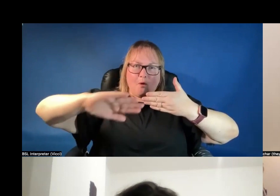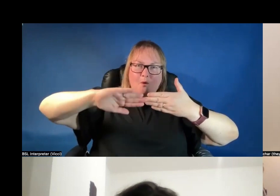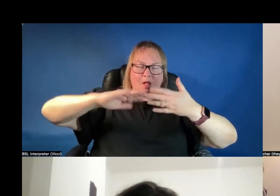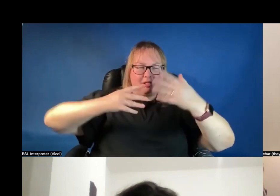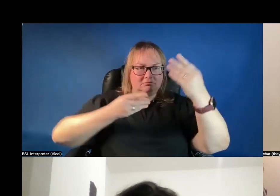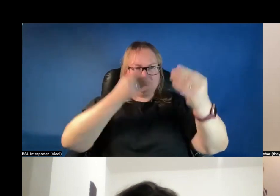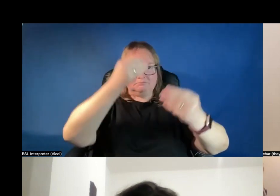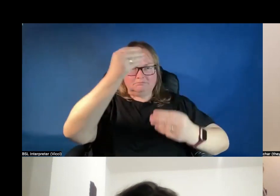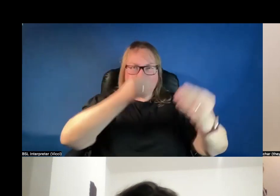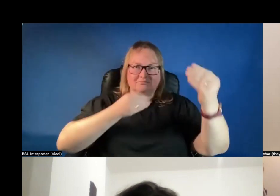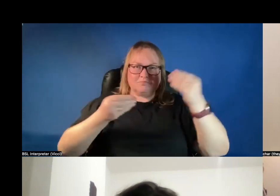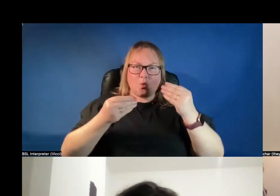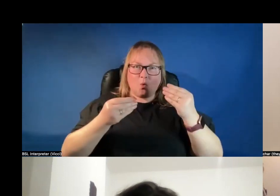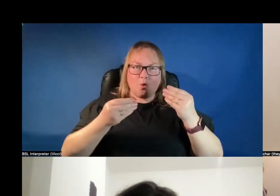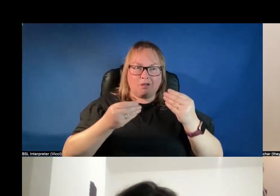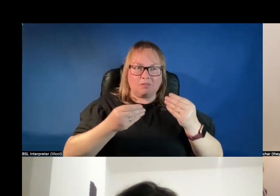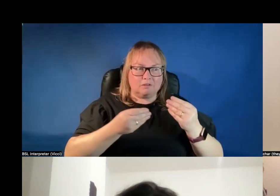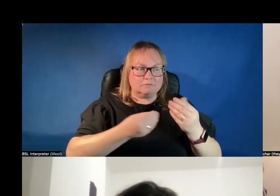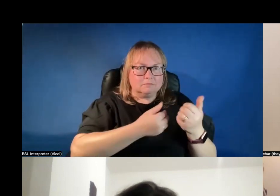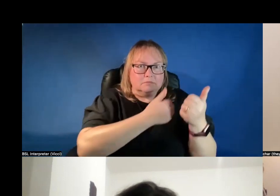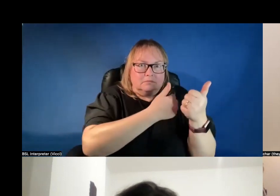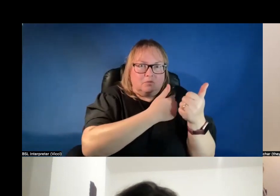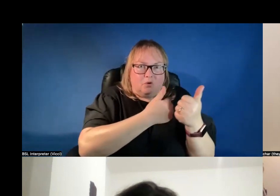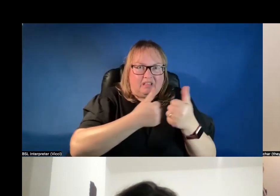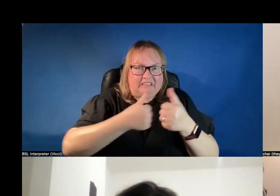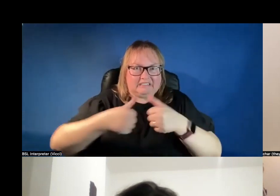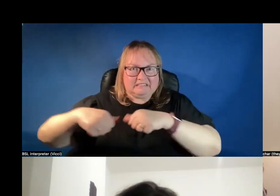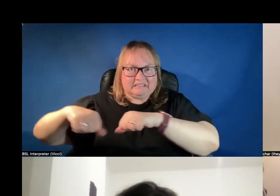of things on the other side.